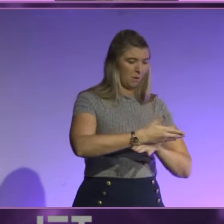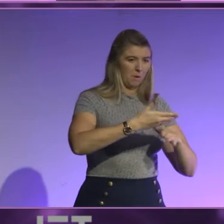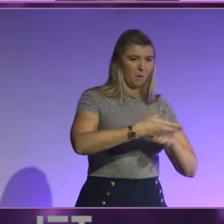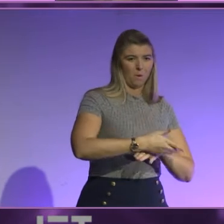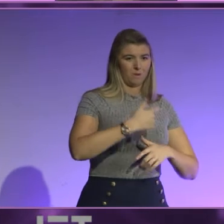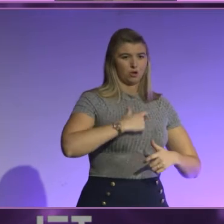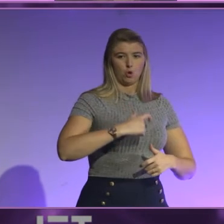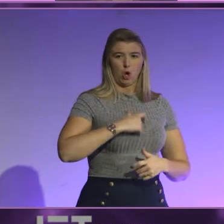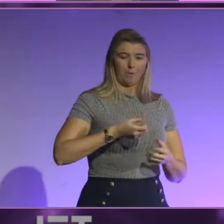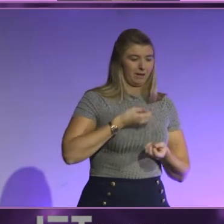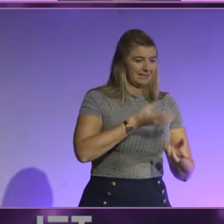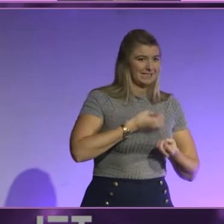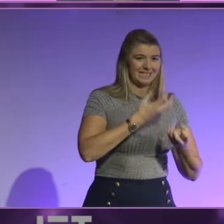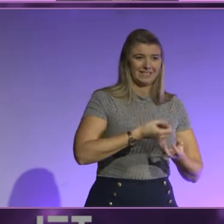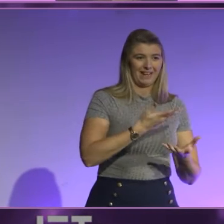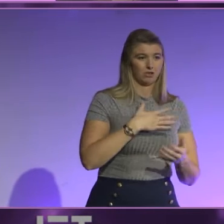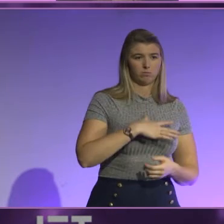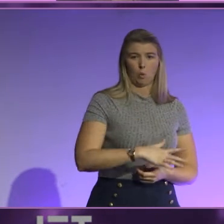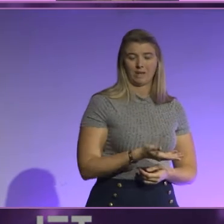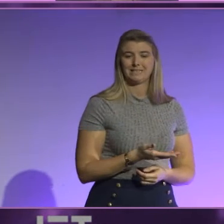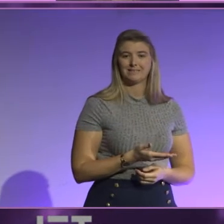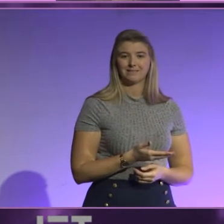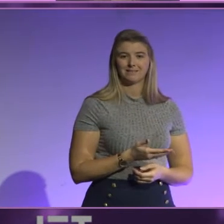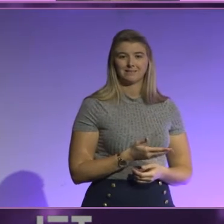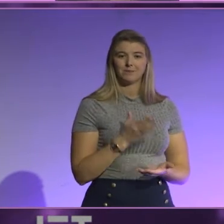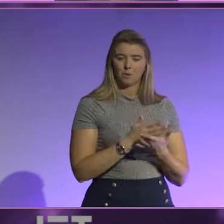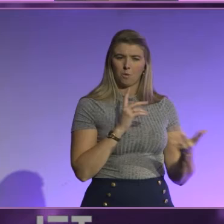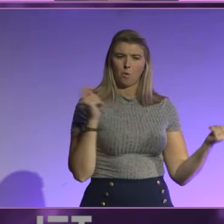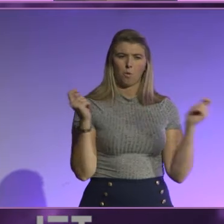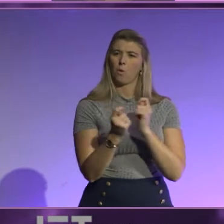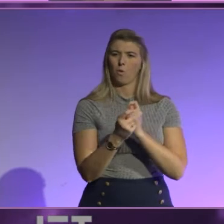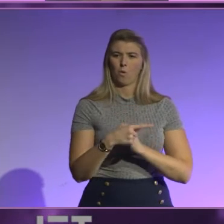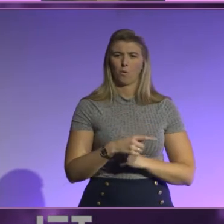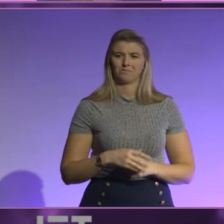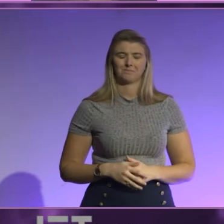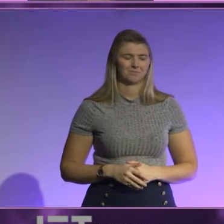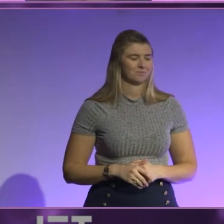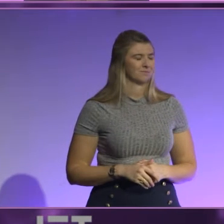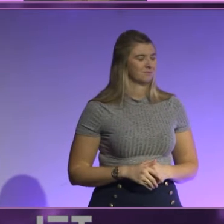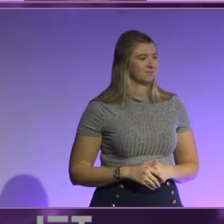human activity necessary to do that. A big, big change.